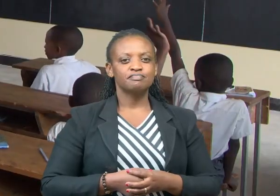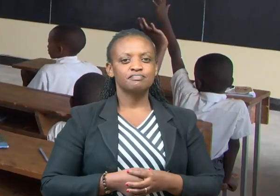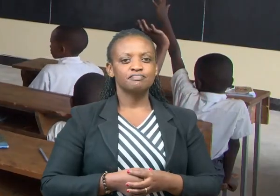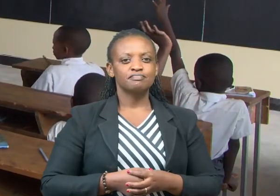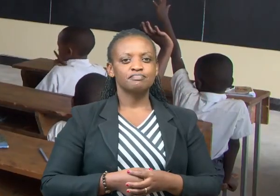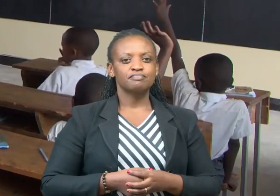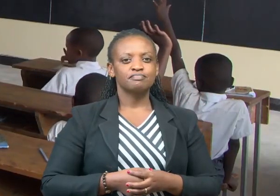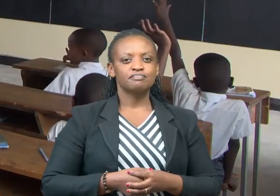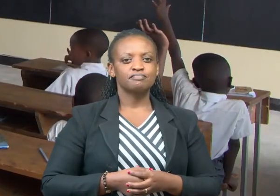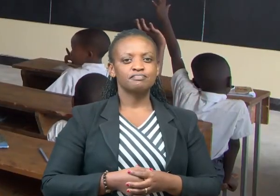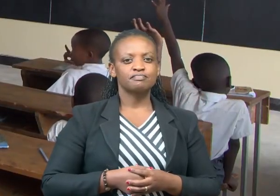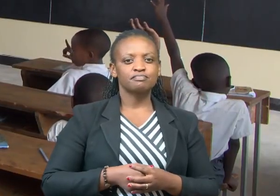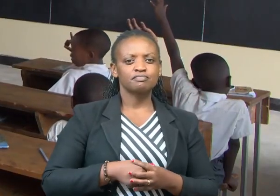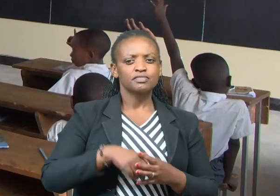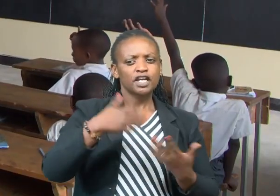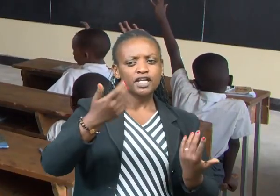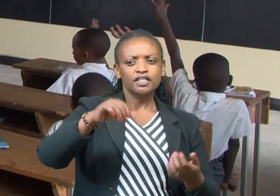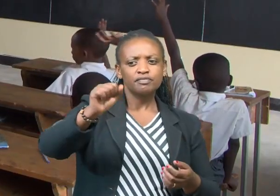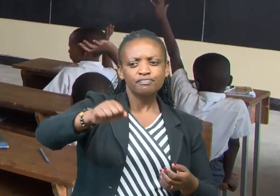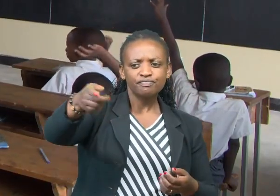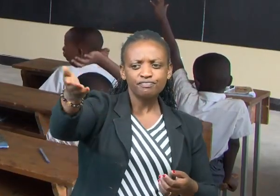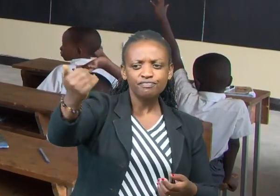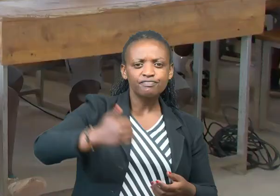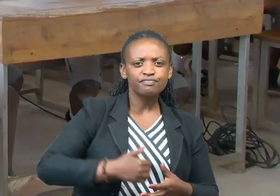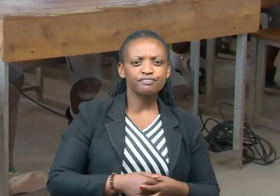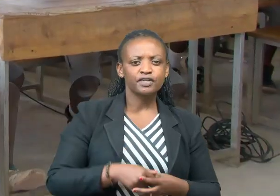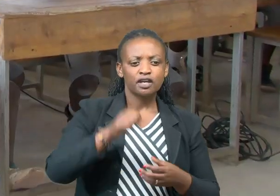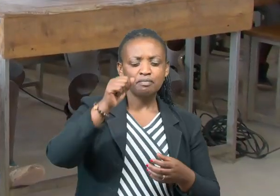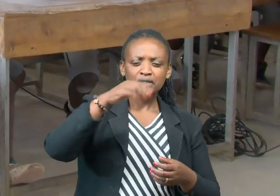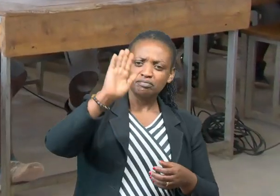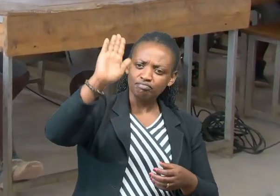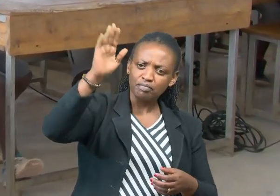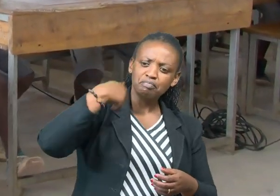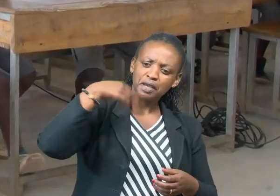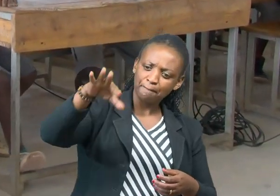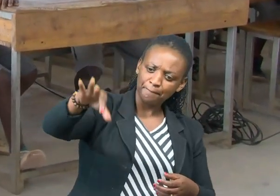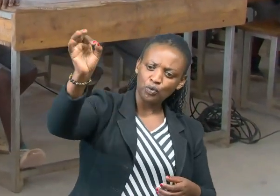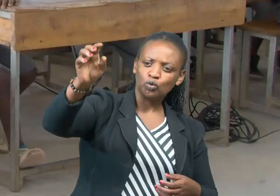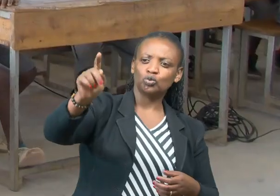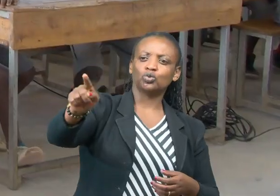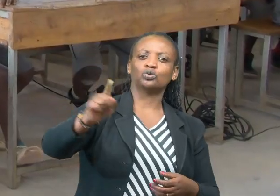Please put up your arm. I will pick you.